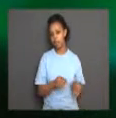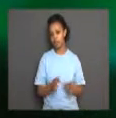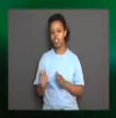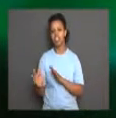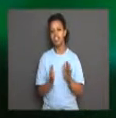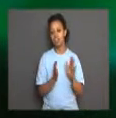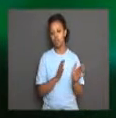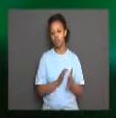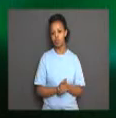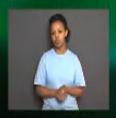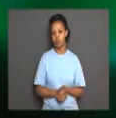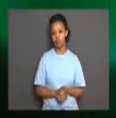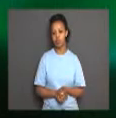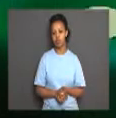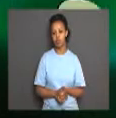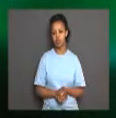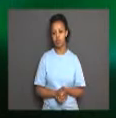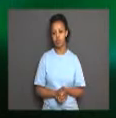Students, let's get ready.